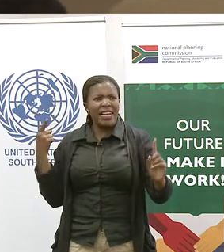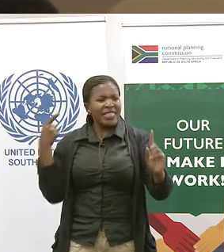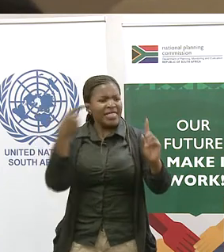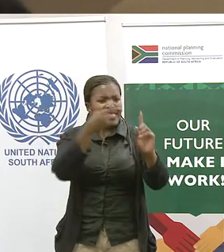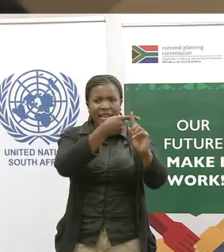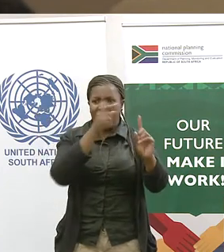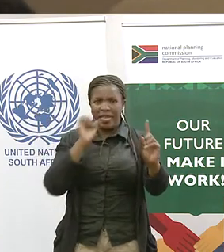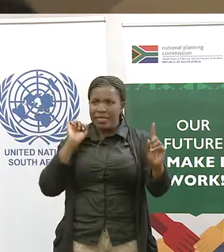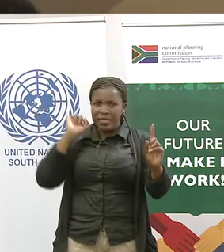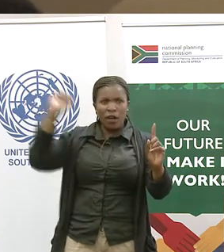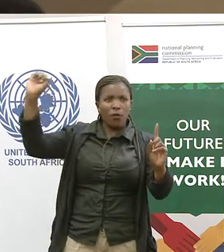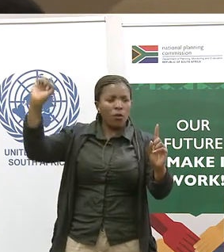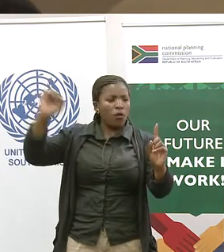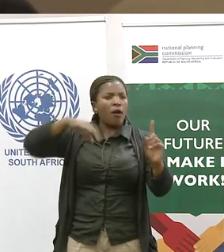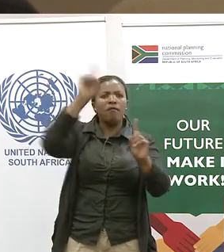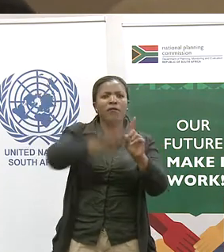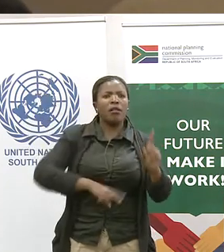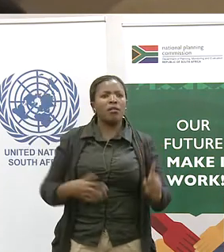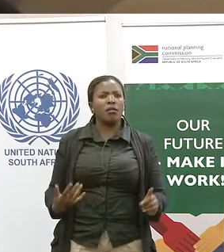of employing persons with disabilities.